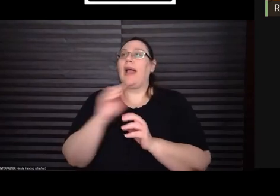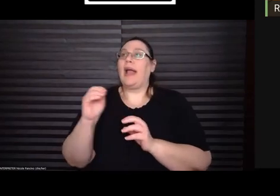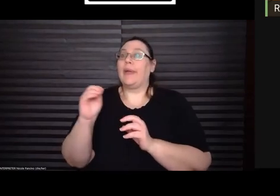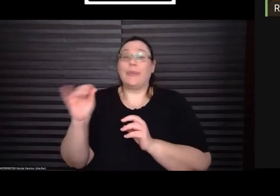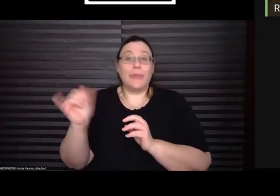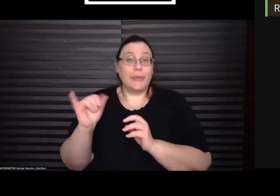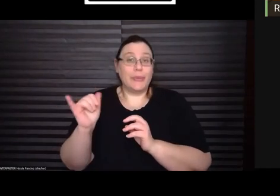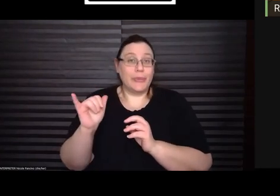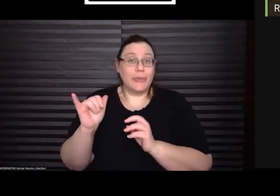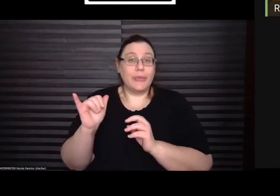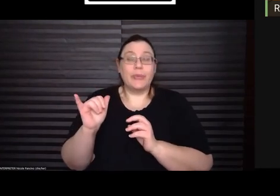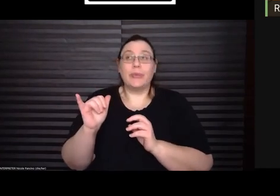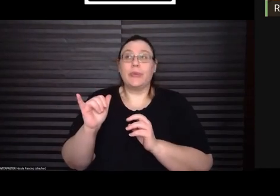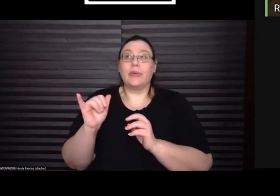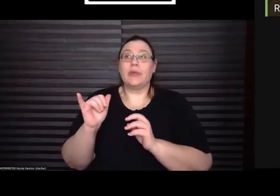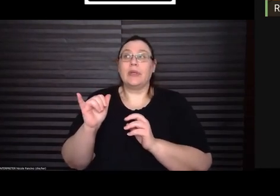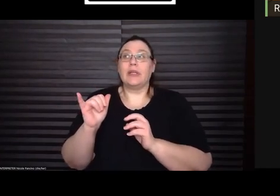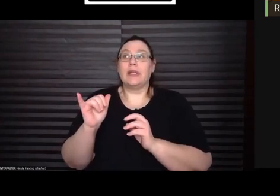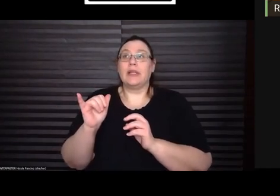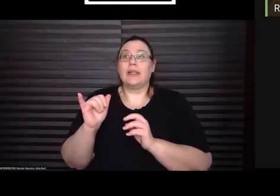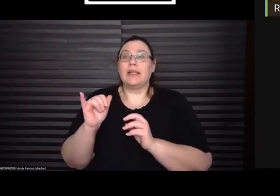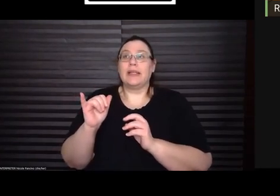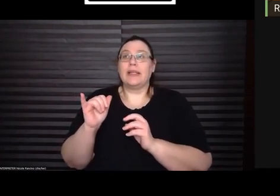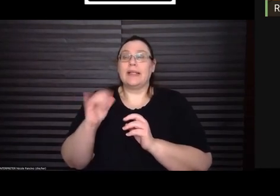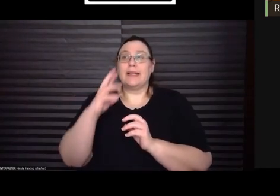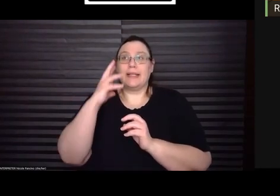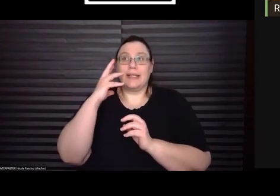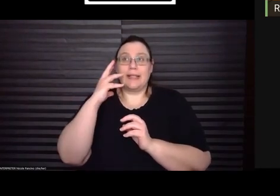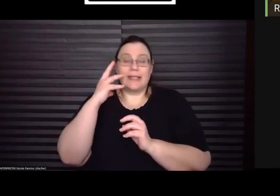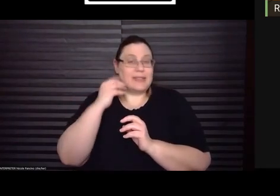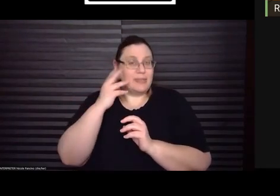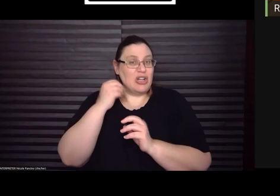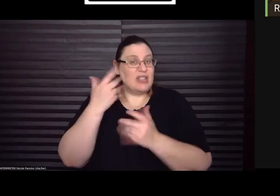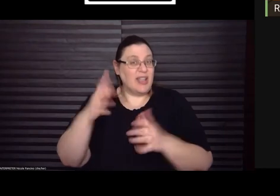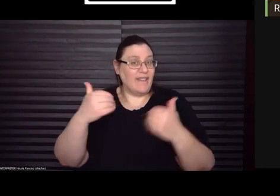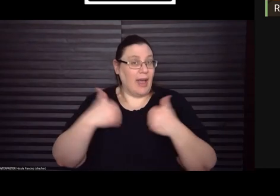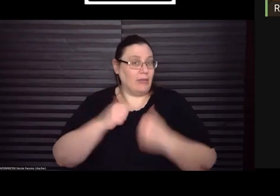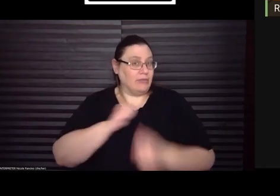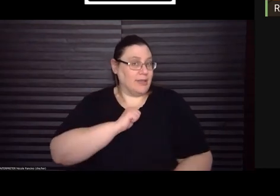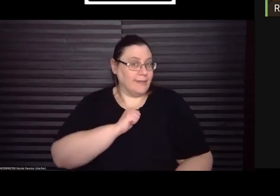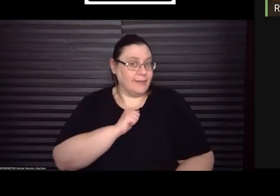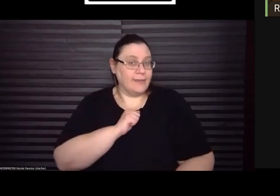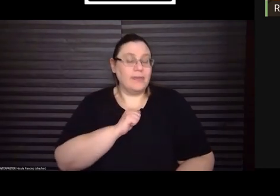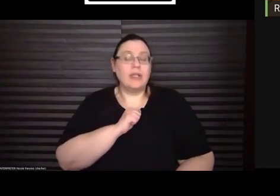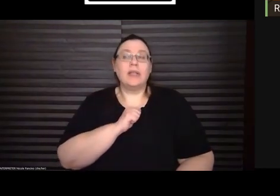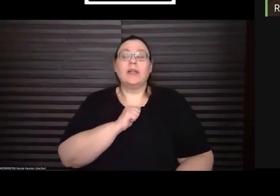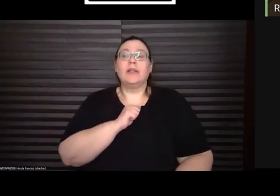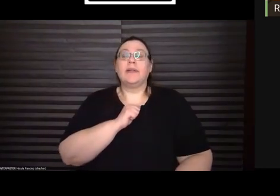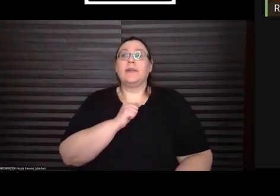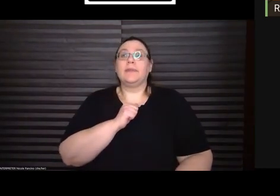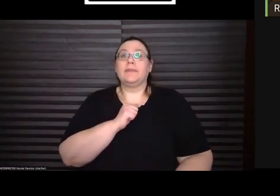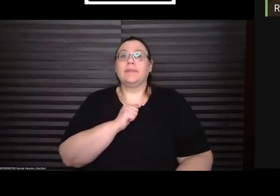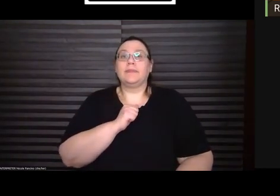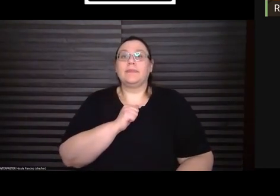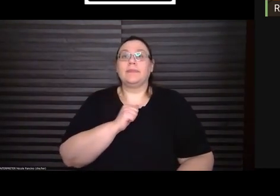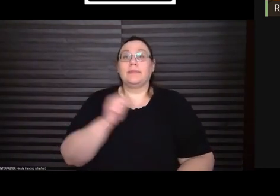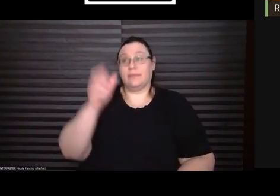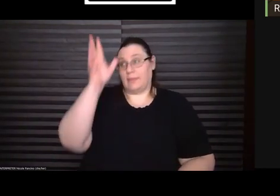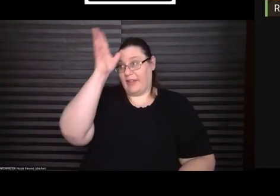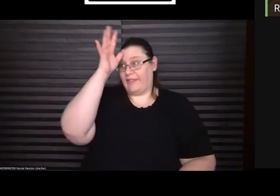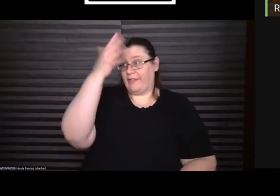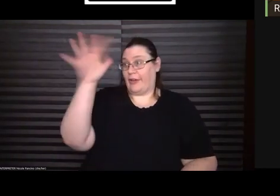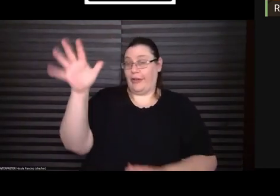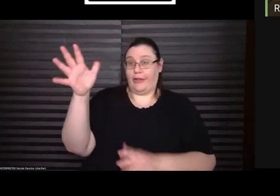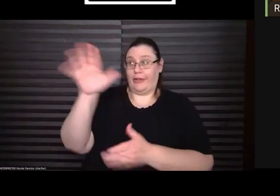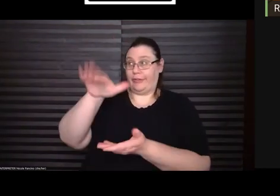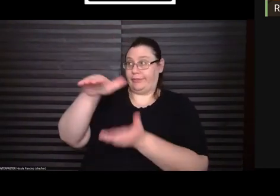And two, it's an experience that, you know, that I have had myself. After my dad